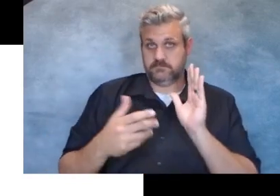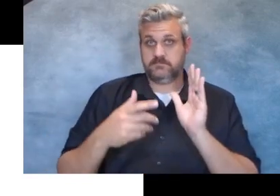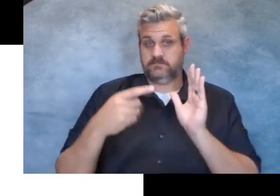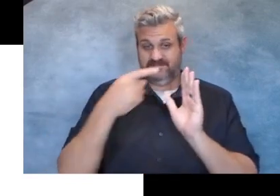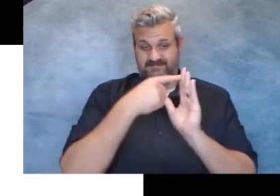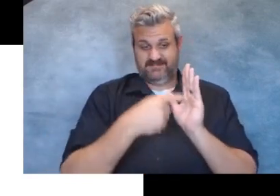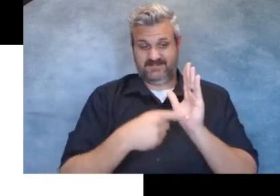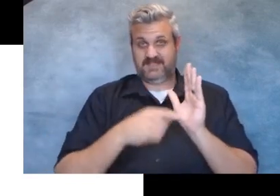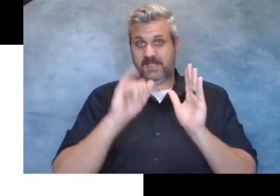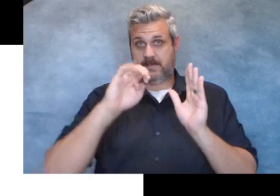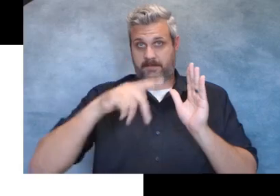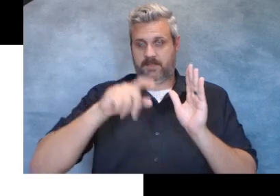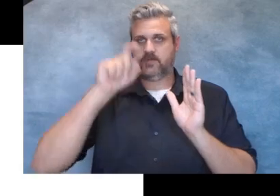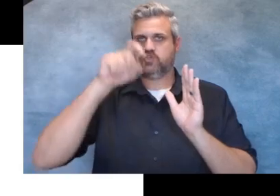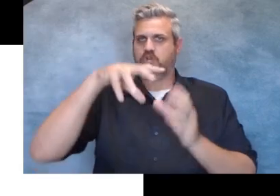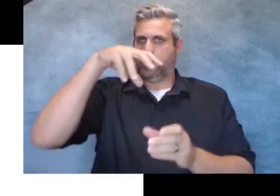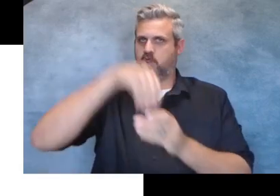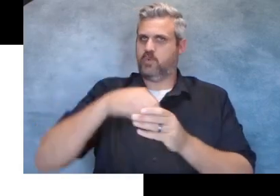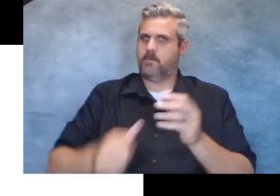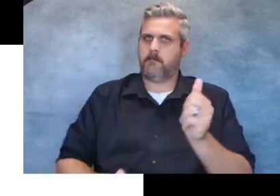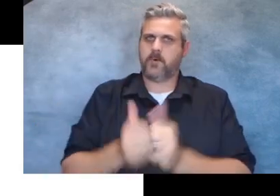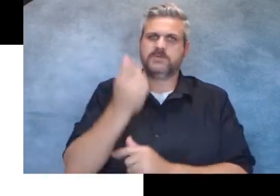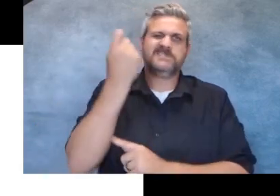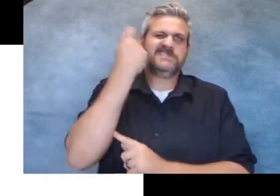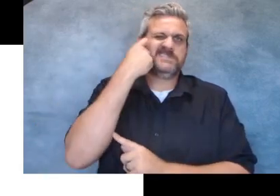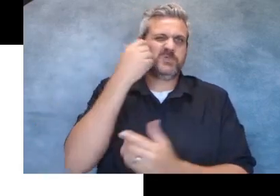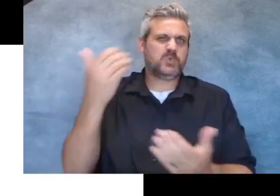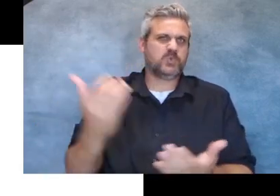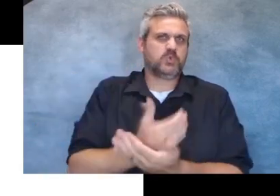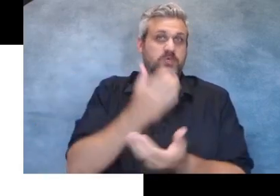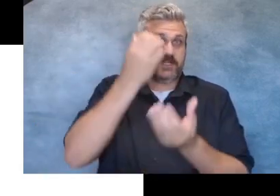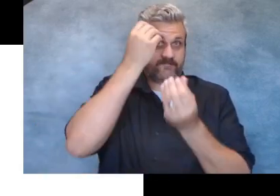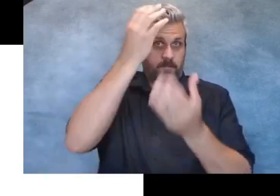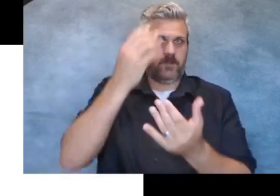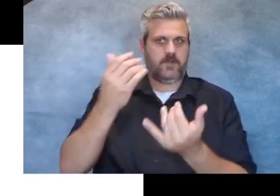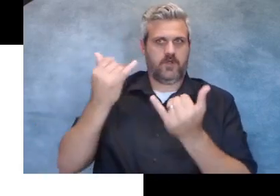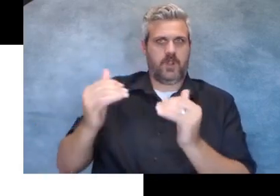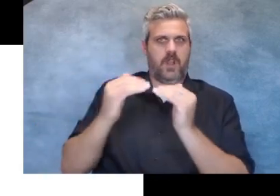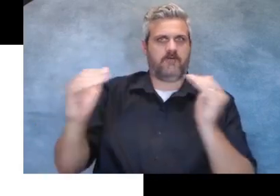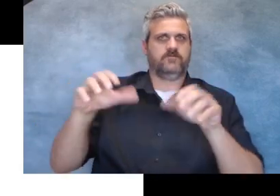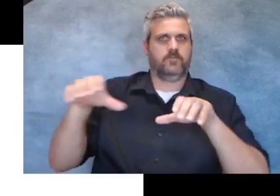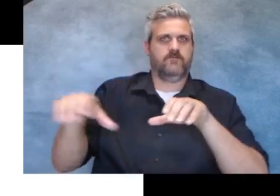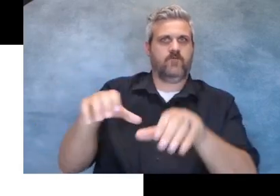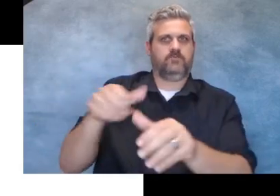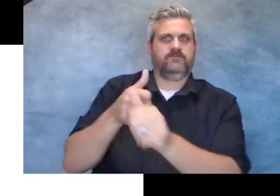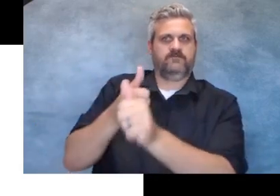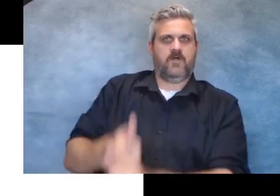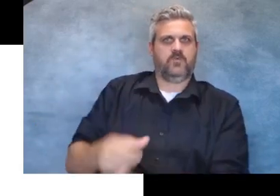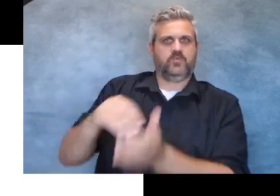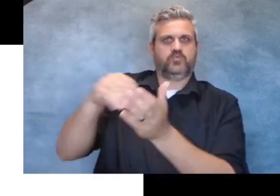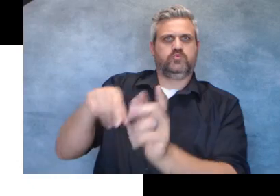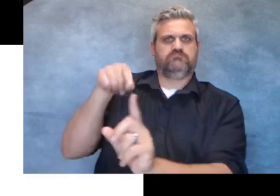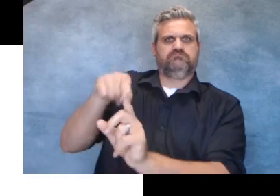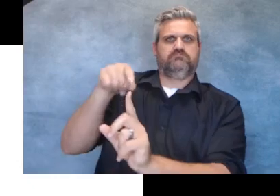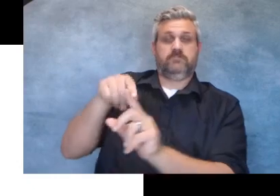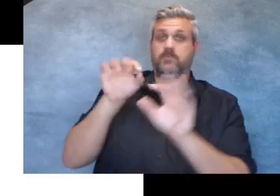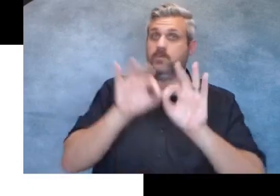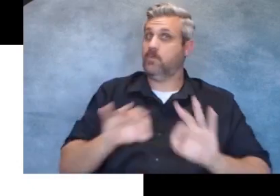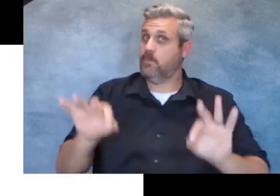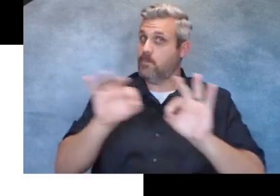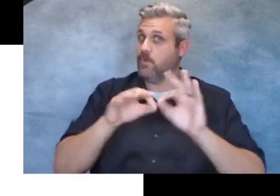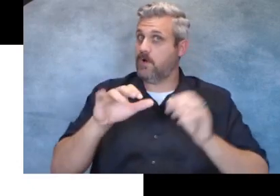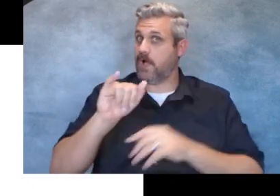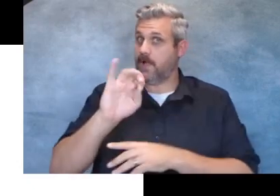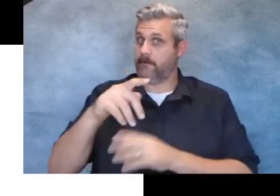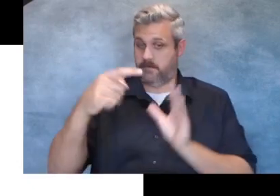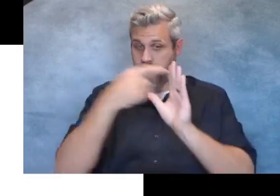in the IEP should include the most up-to-date information and levels of performance of your student. It's important that the IEP